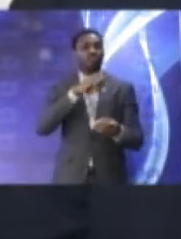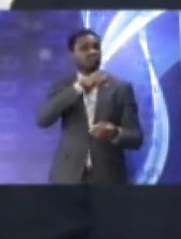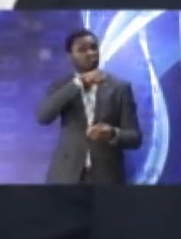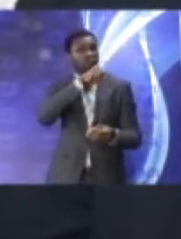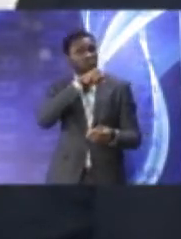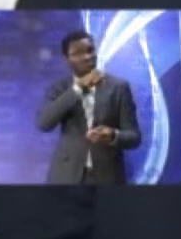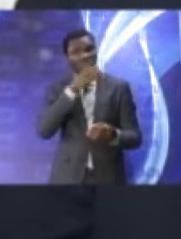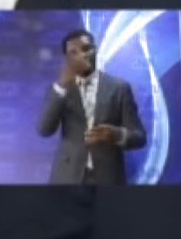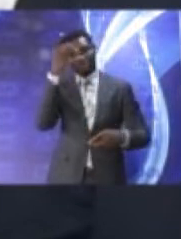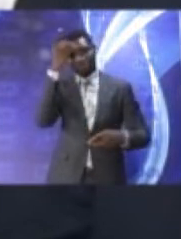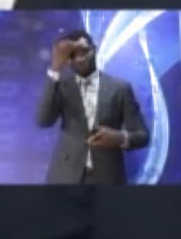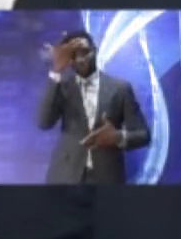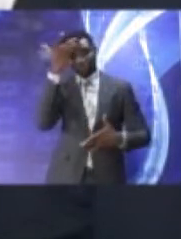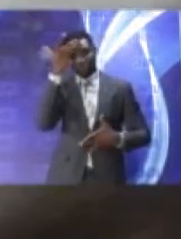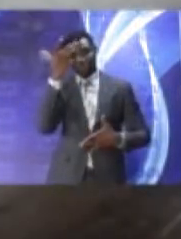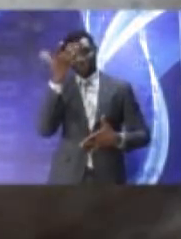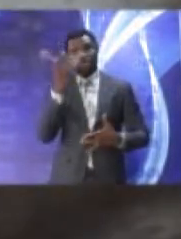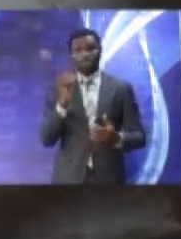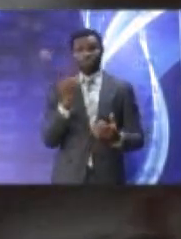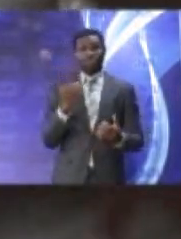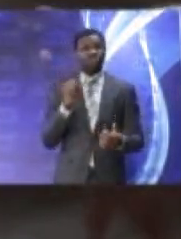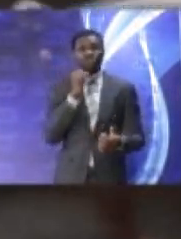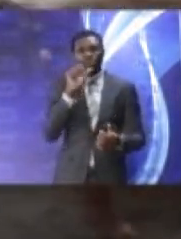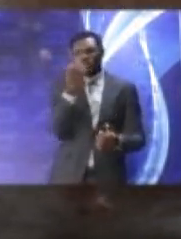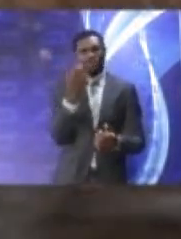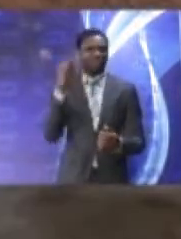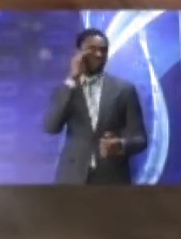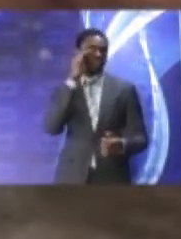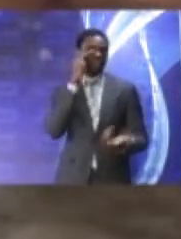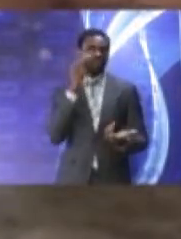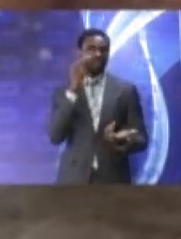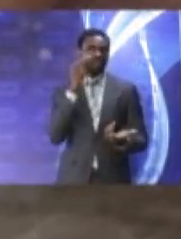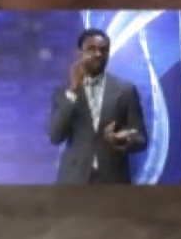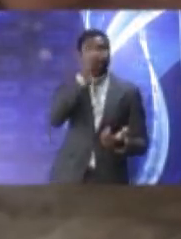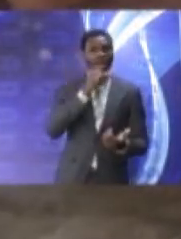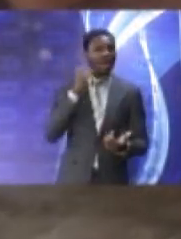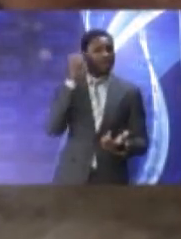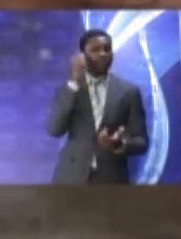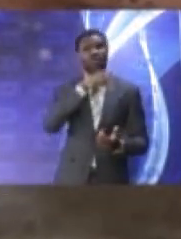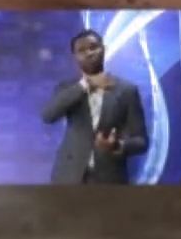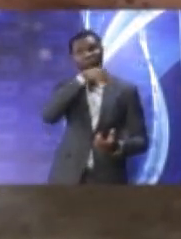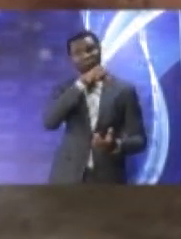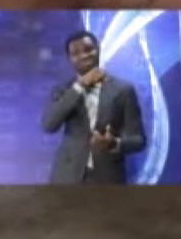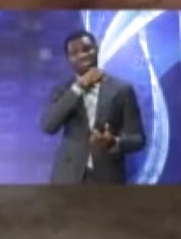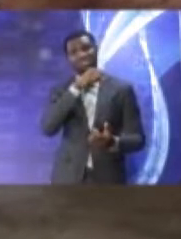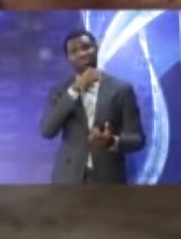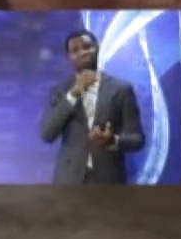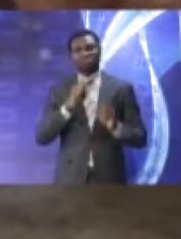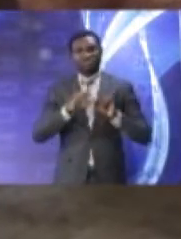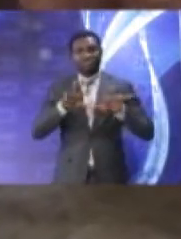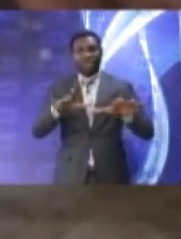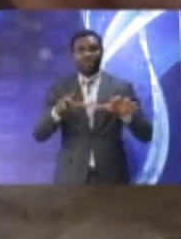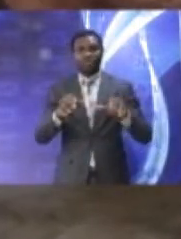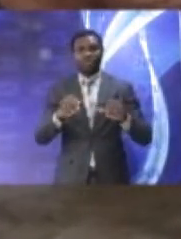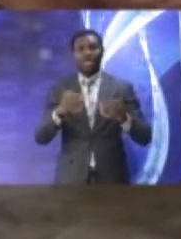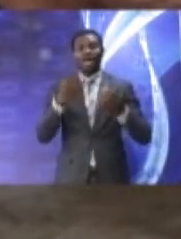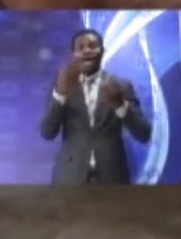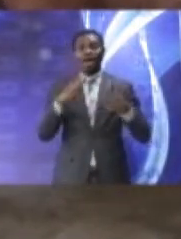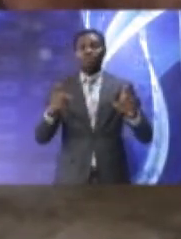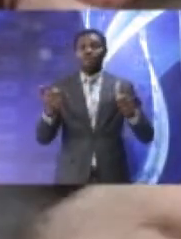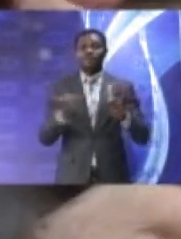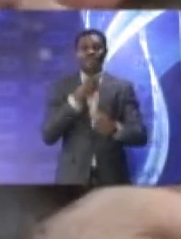of course is not peculiar to Nigeria. The African swine virus was first noticed in Lagos State in a farm located at